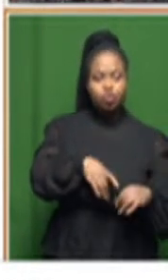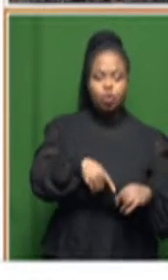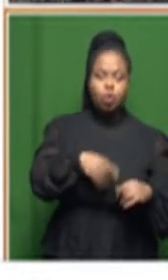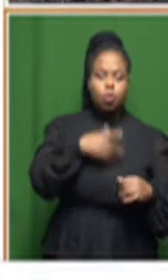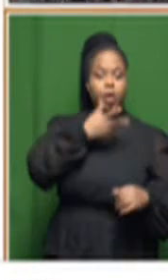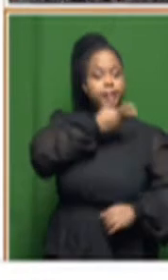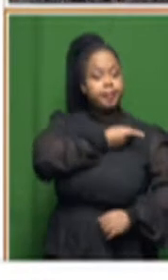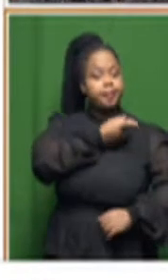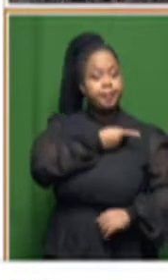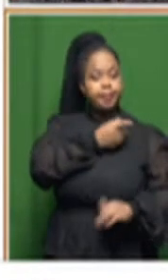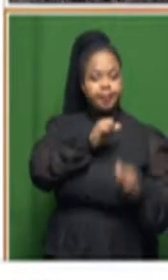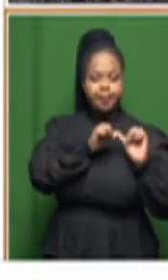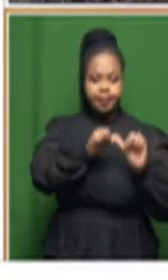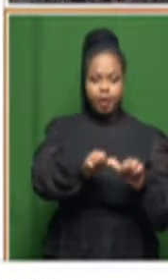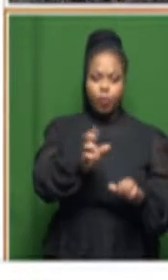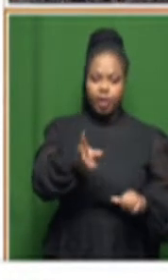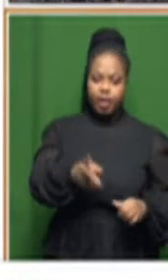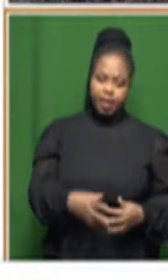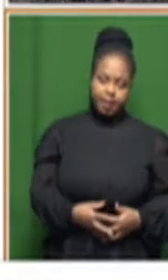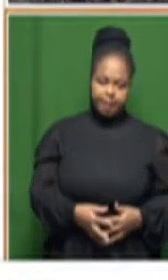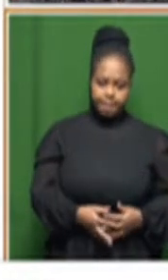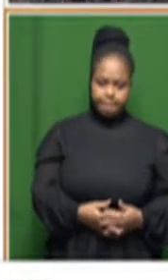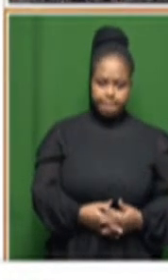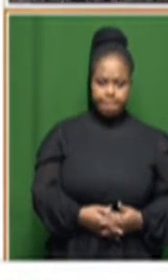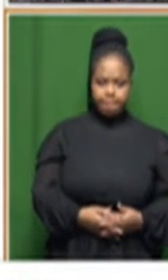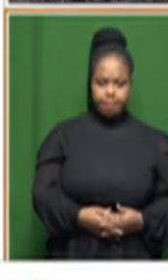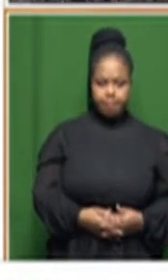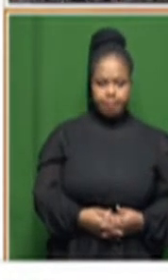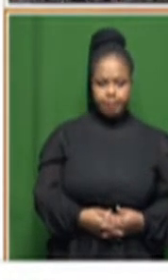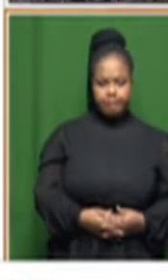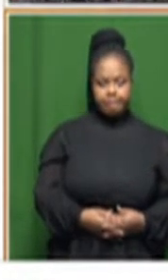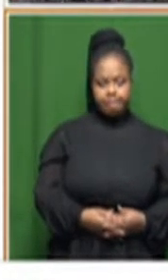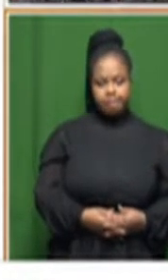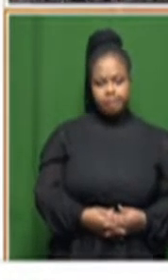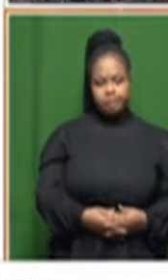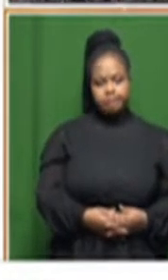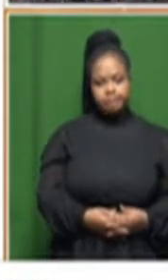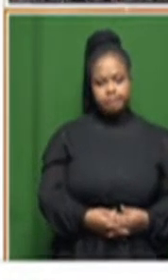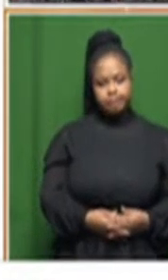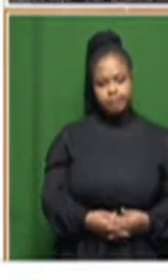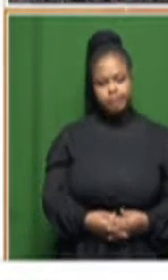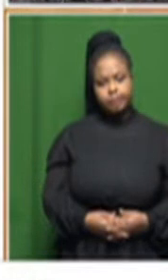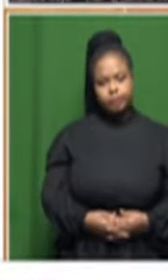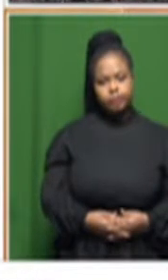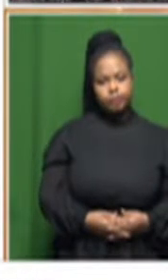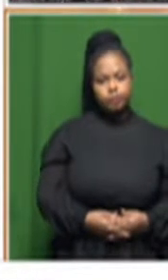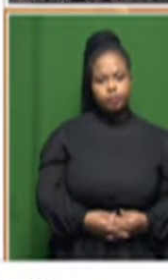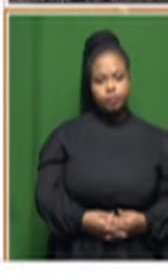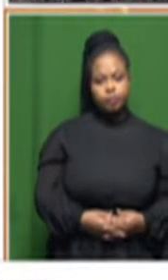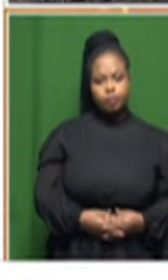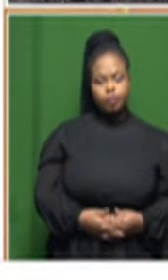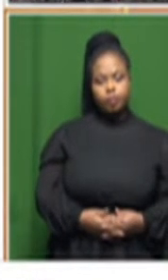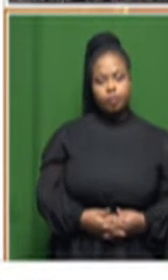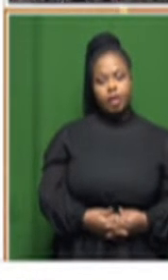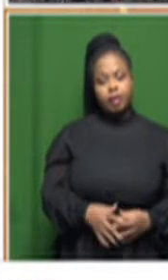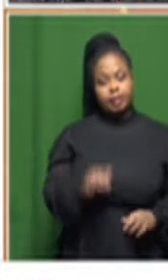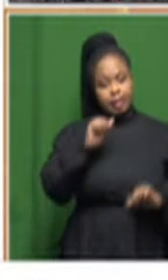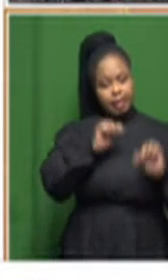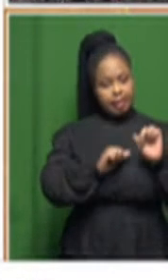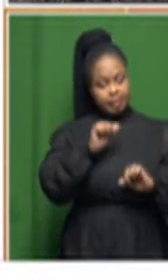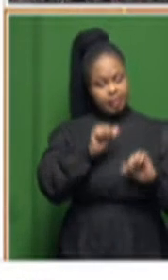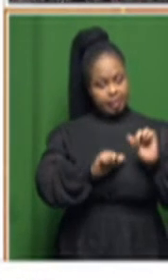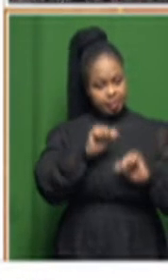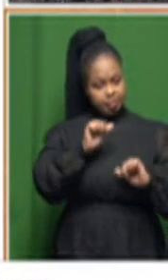the immunization services. So with regards to causality assessment, that is now